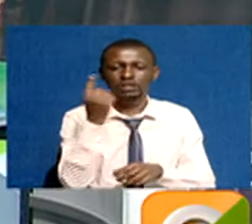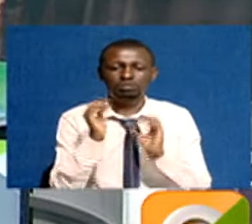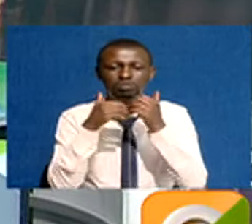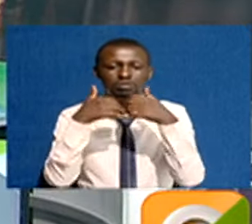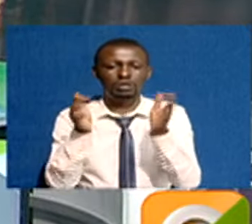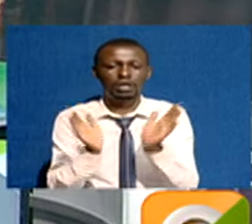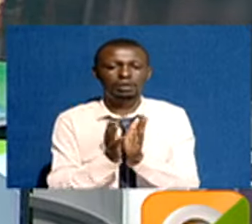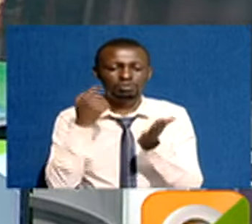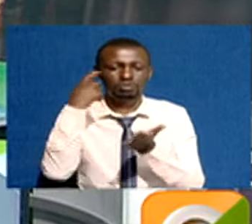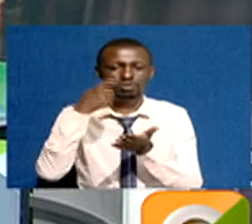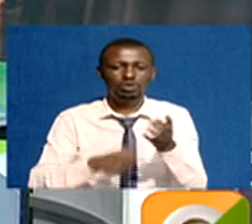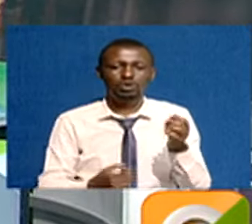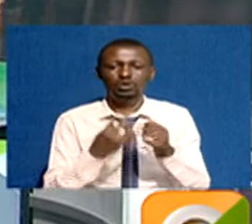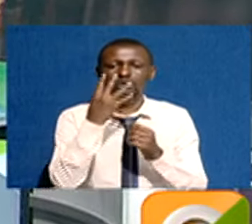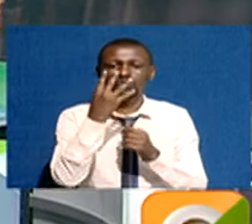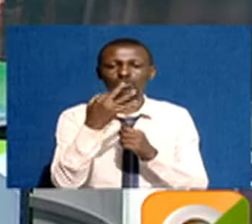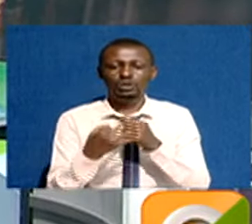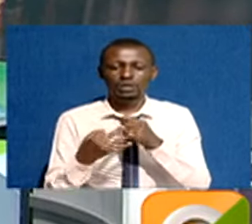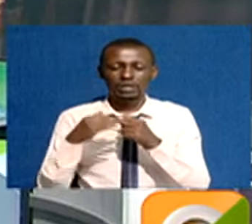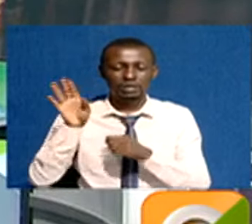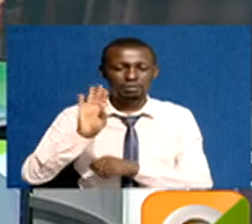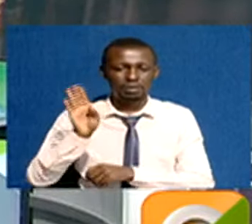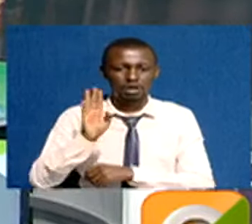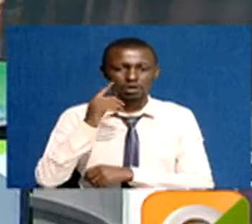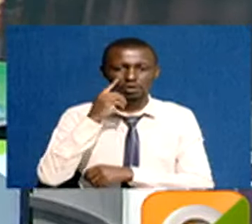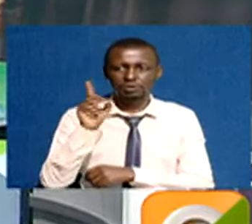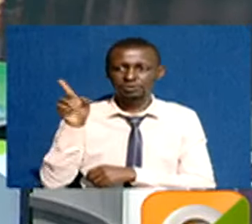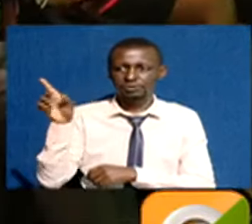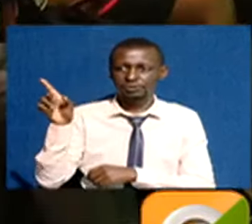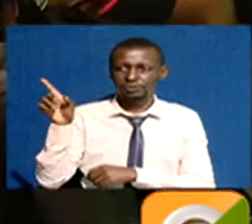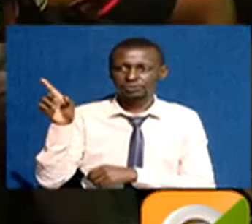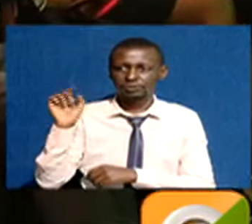48 billion shillings. Jimmy Mbogo has more.